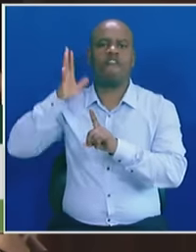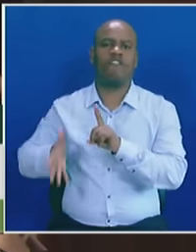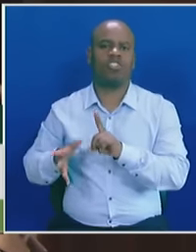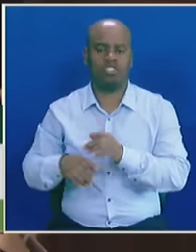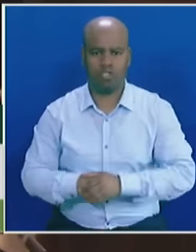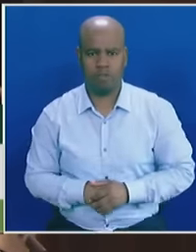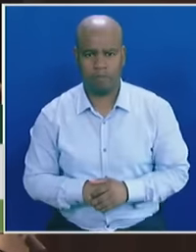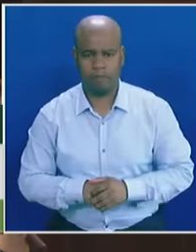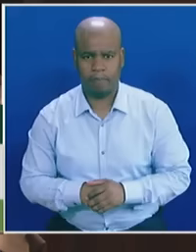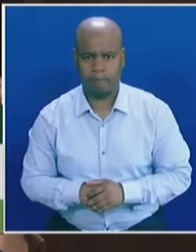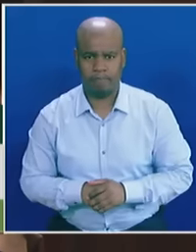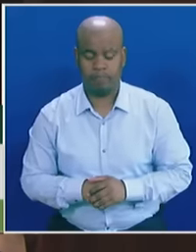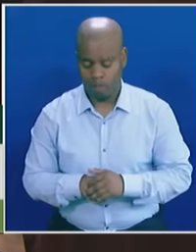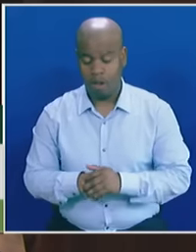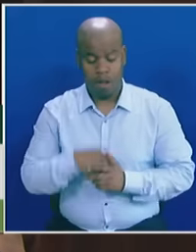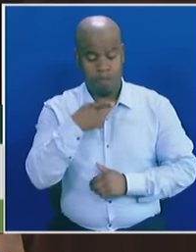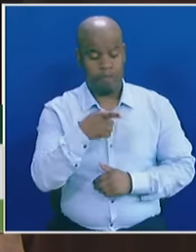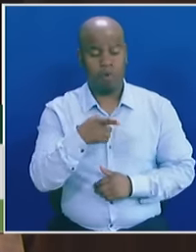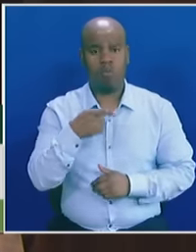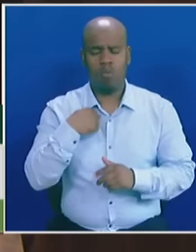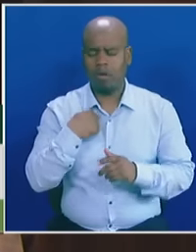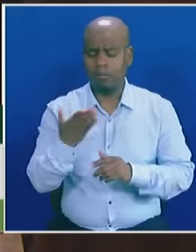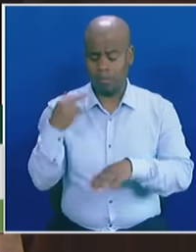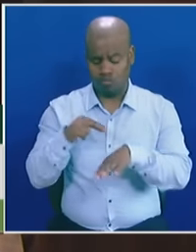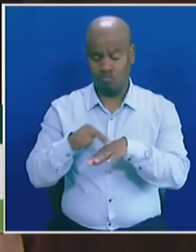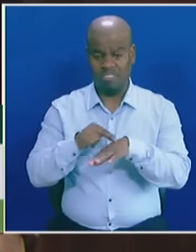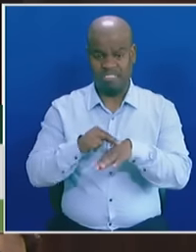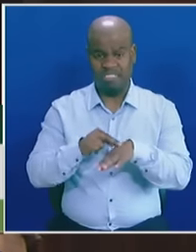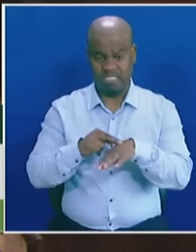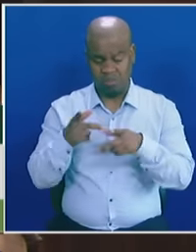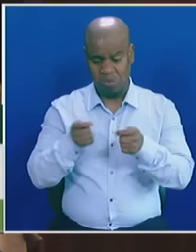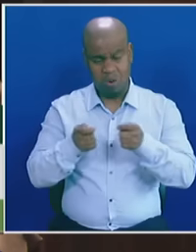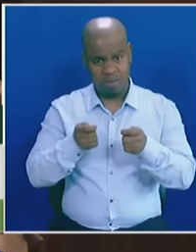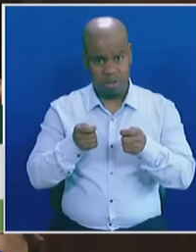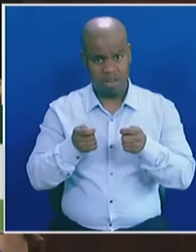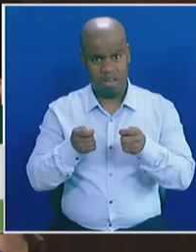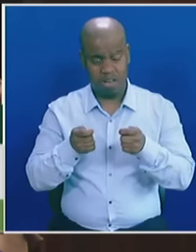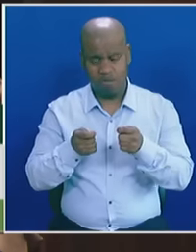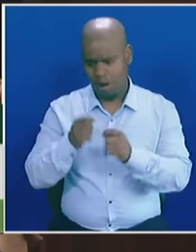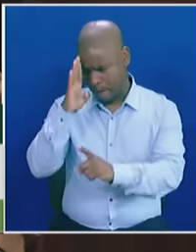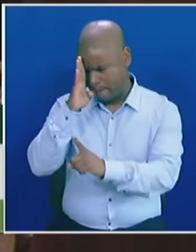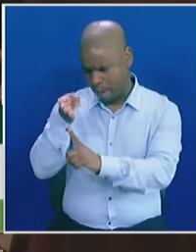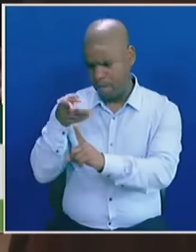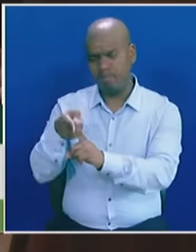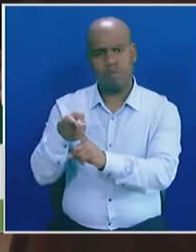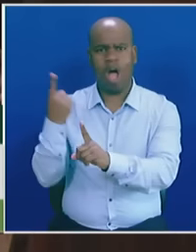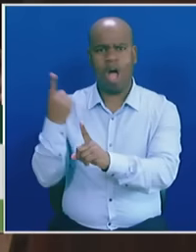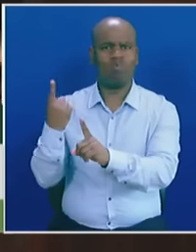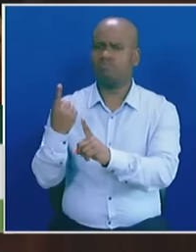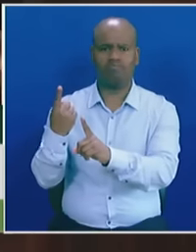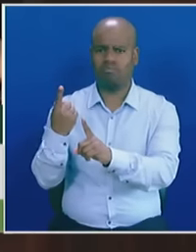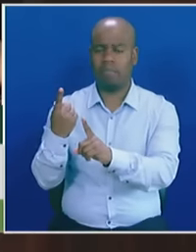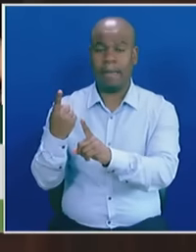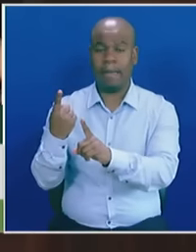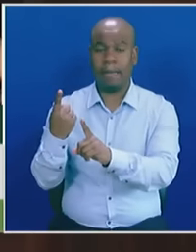but this was vengeance that the racist regime was exacting, not on Mahlangu per se, but